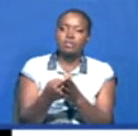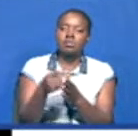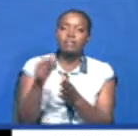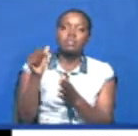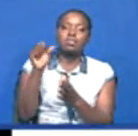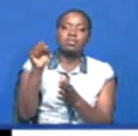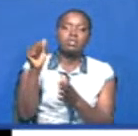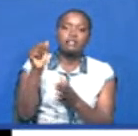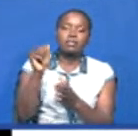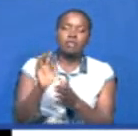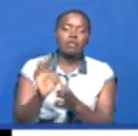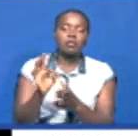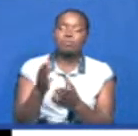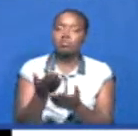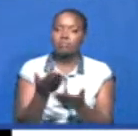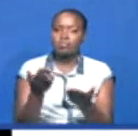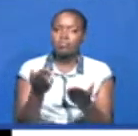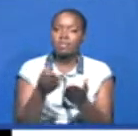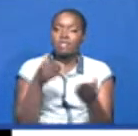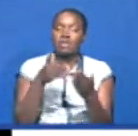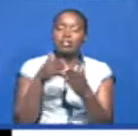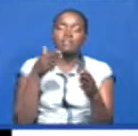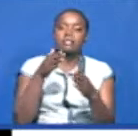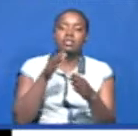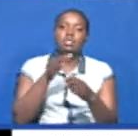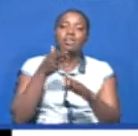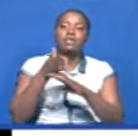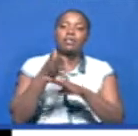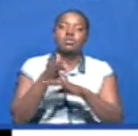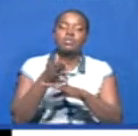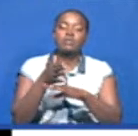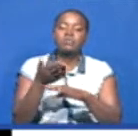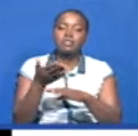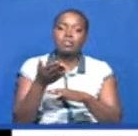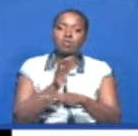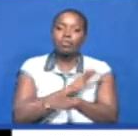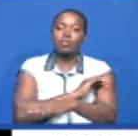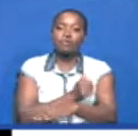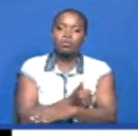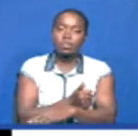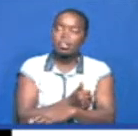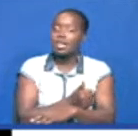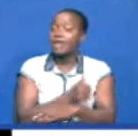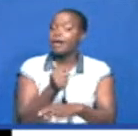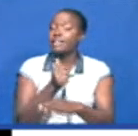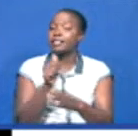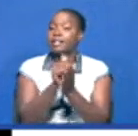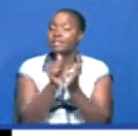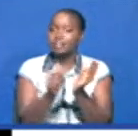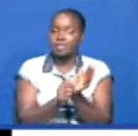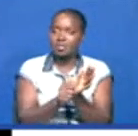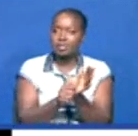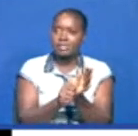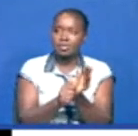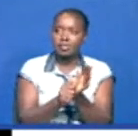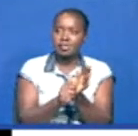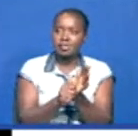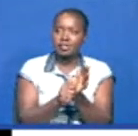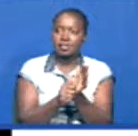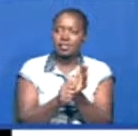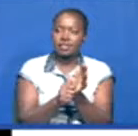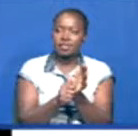us here today, the Anti-Counterfeit Authority, the other agencies like